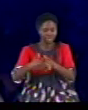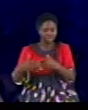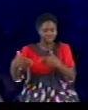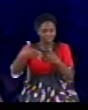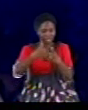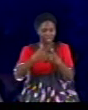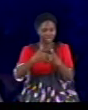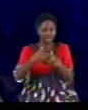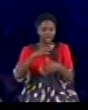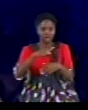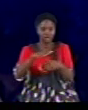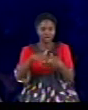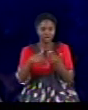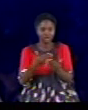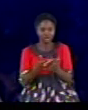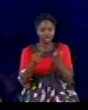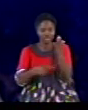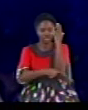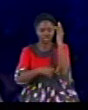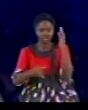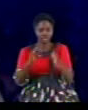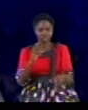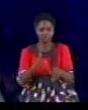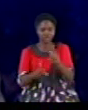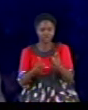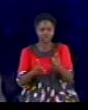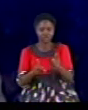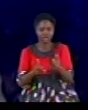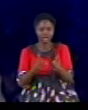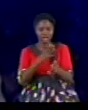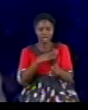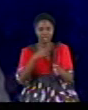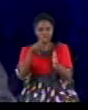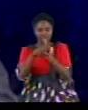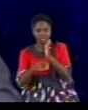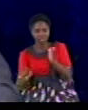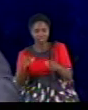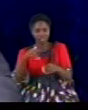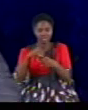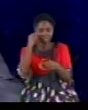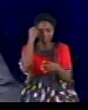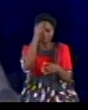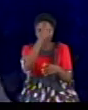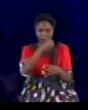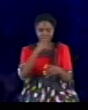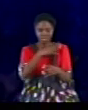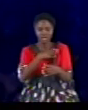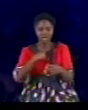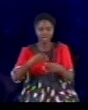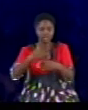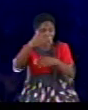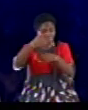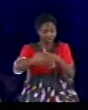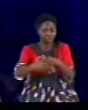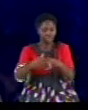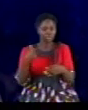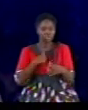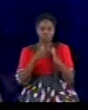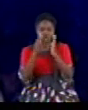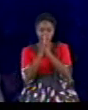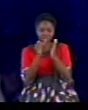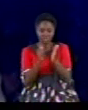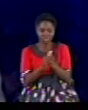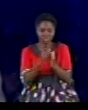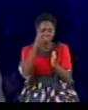bloody killings, kidnappings, and banditry in Africa and beyond, we pray that you